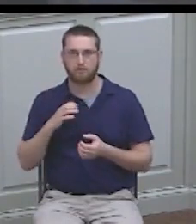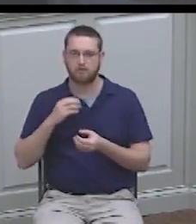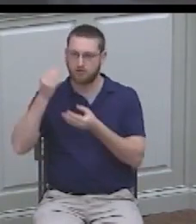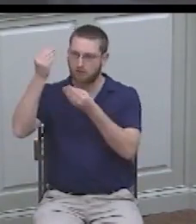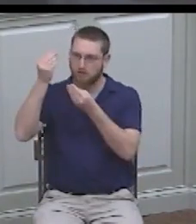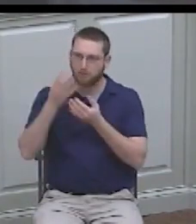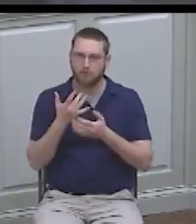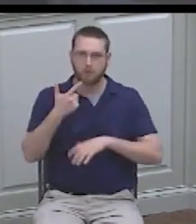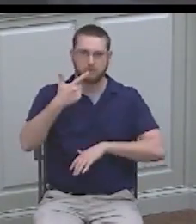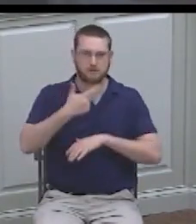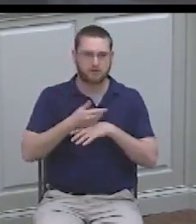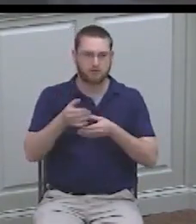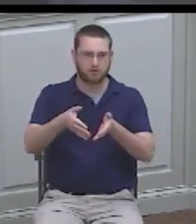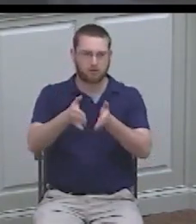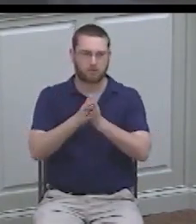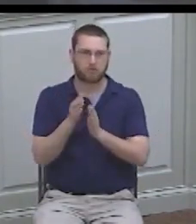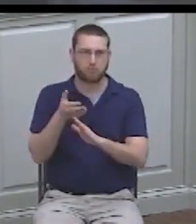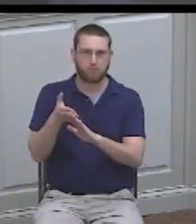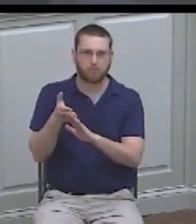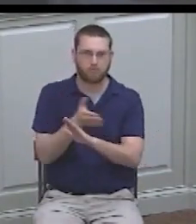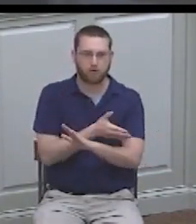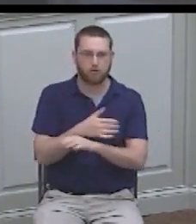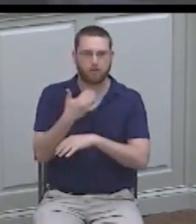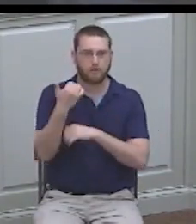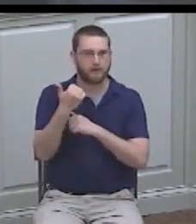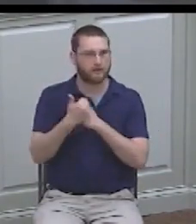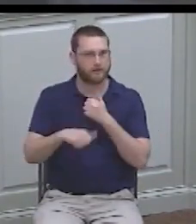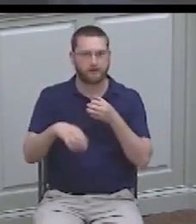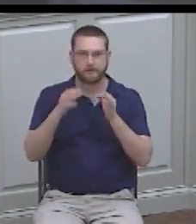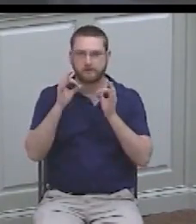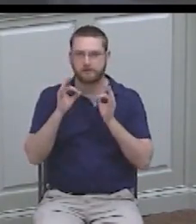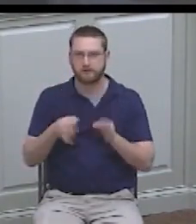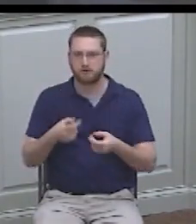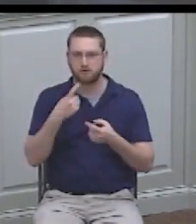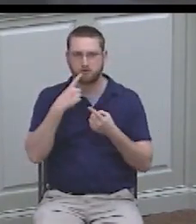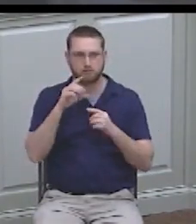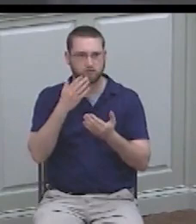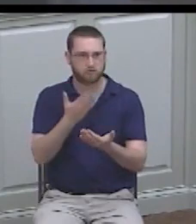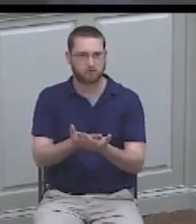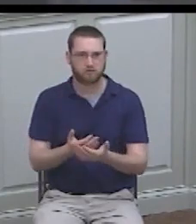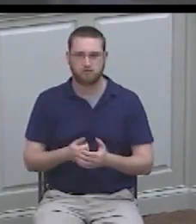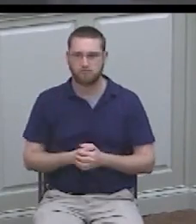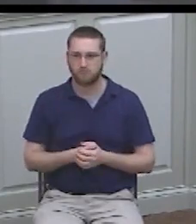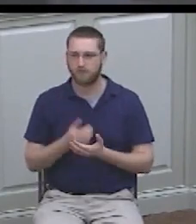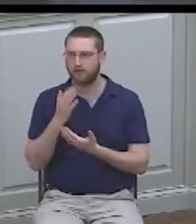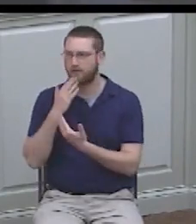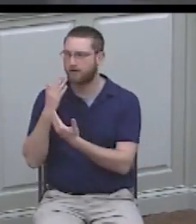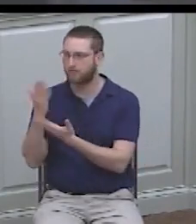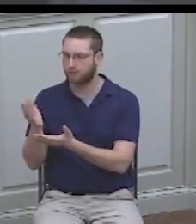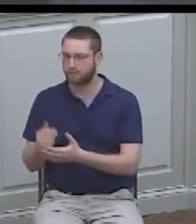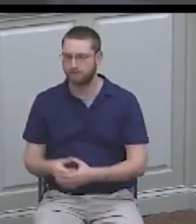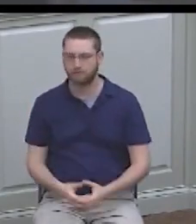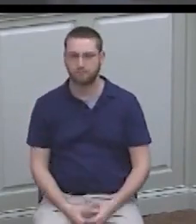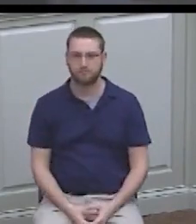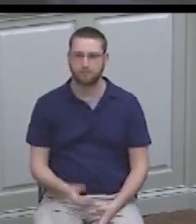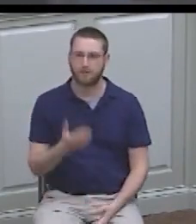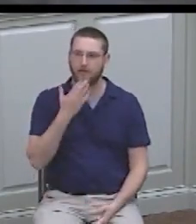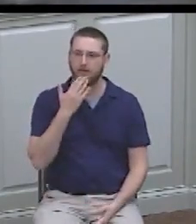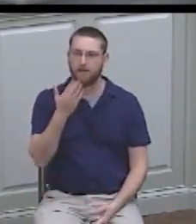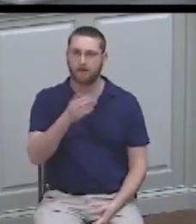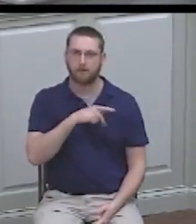today's request before any abiding decisions are reached. Thank you. Thank you, Ms.